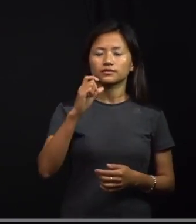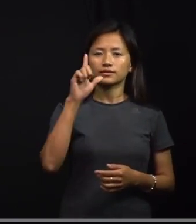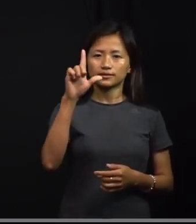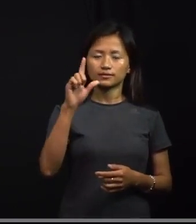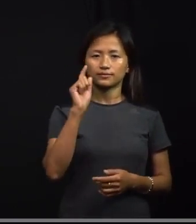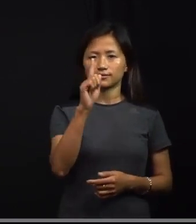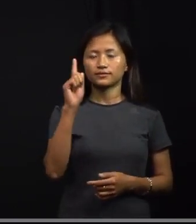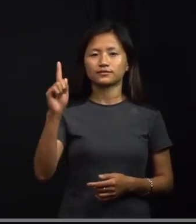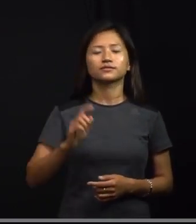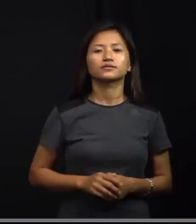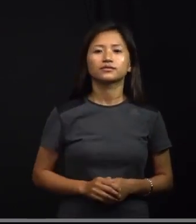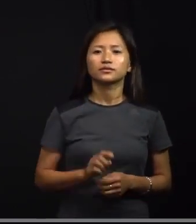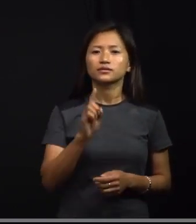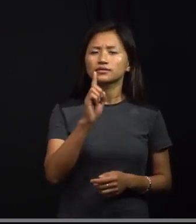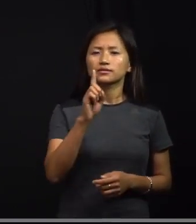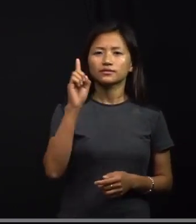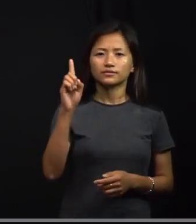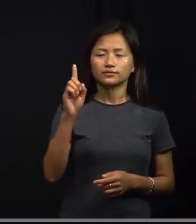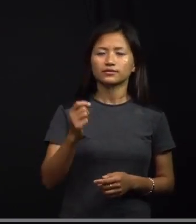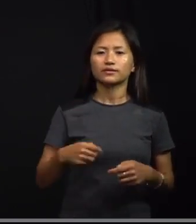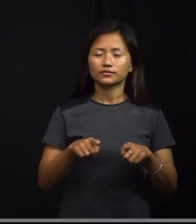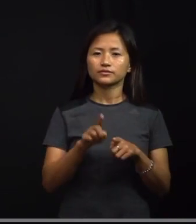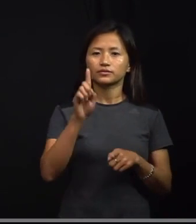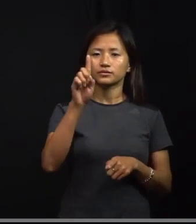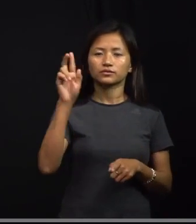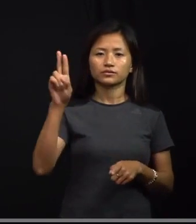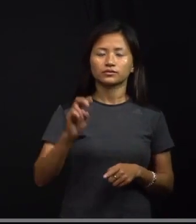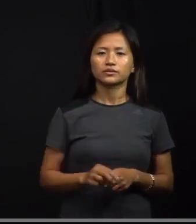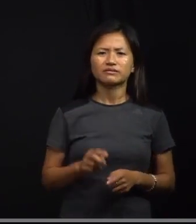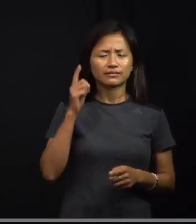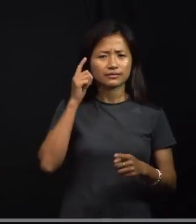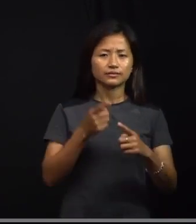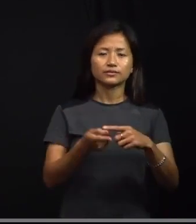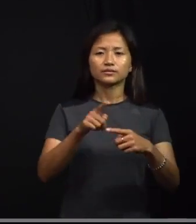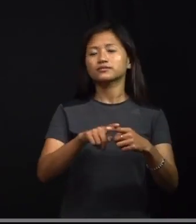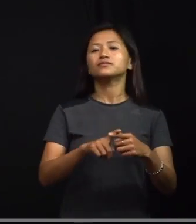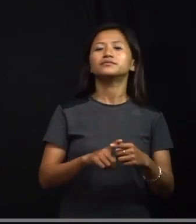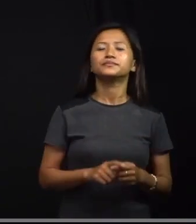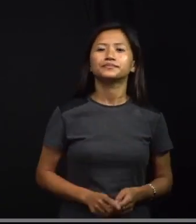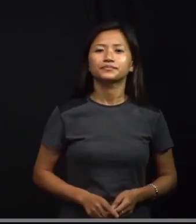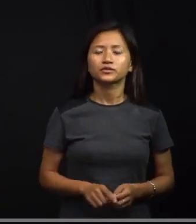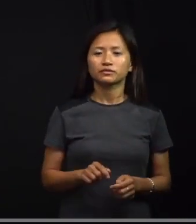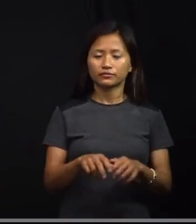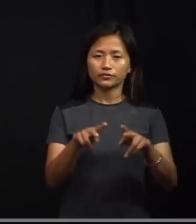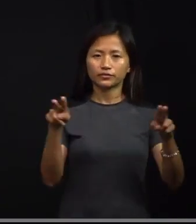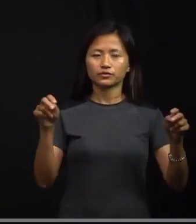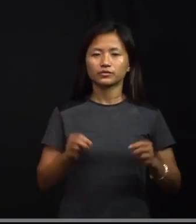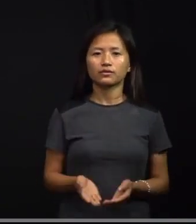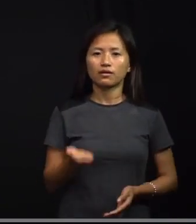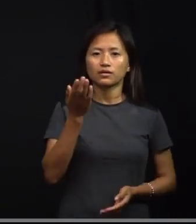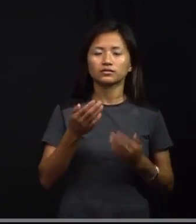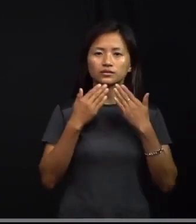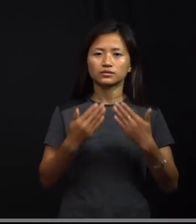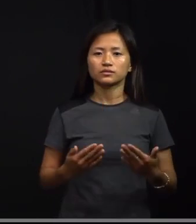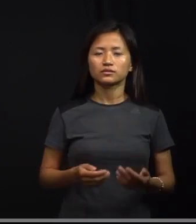11, so class 11 and 12 will be a new experience for you, right? So this is different from your high school, and then